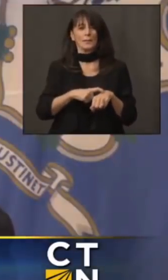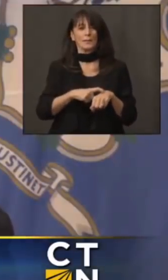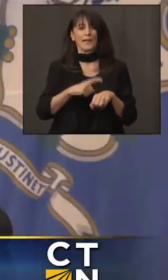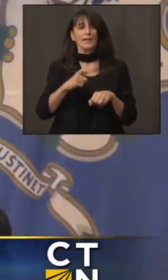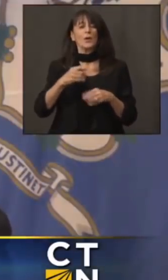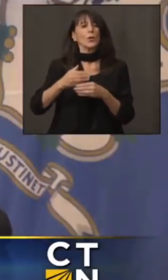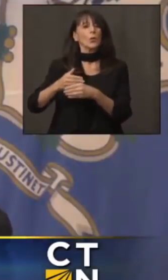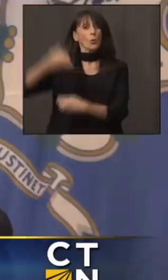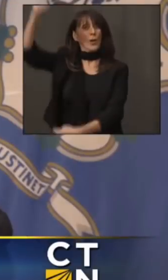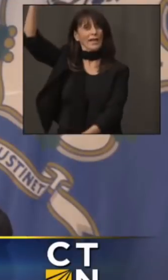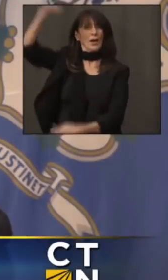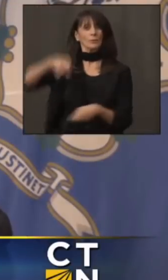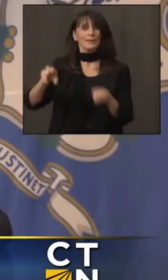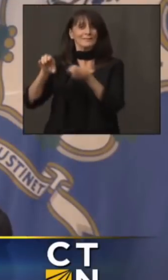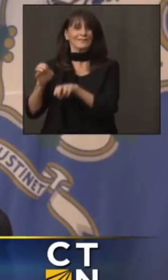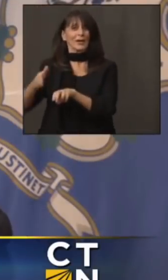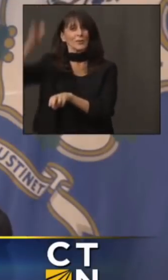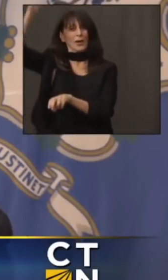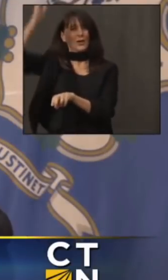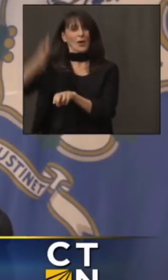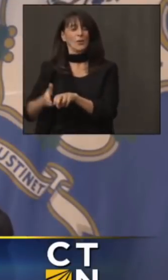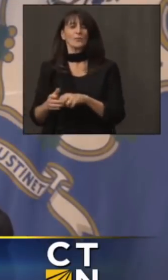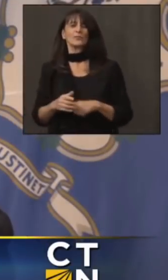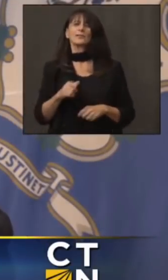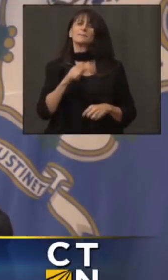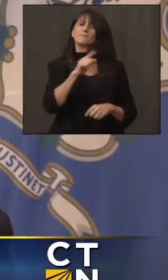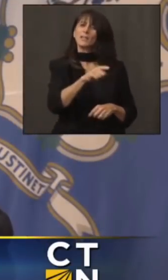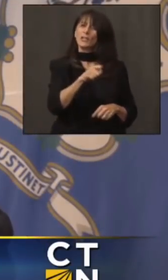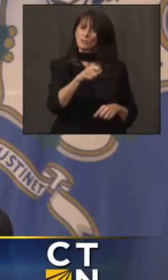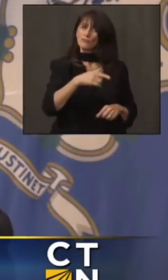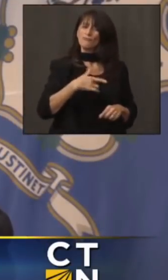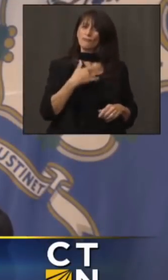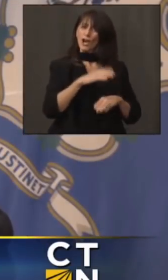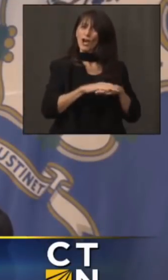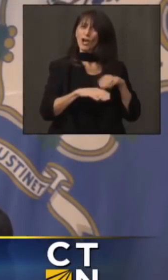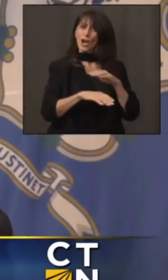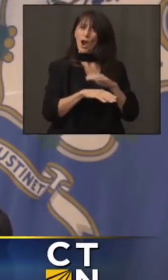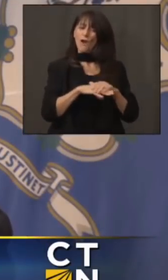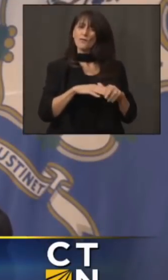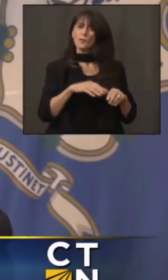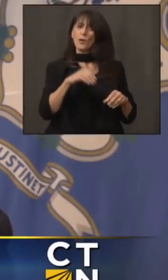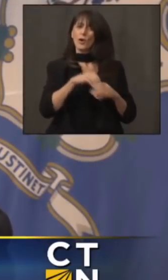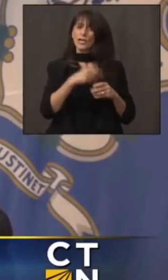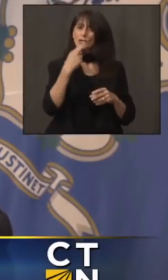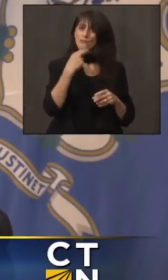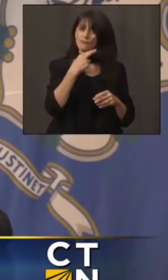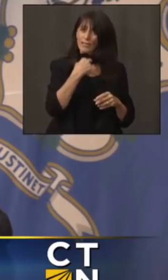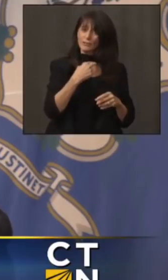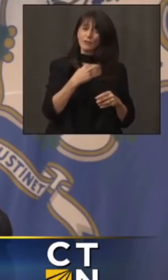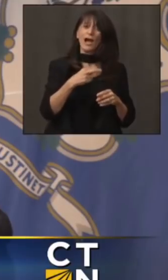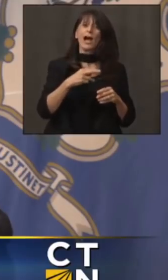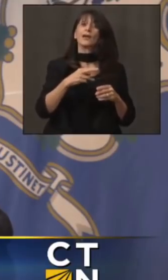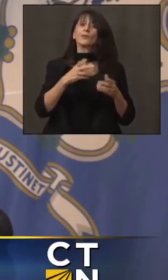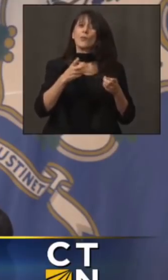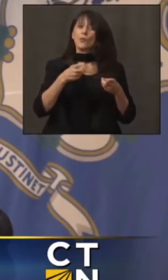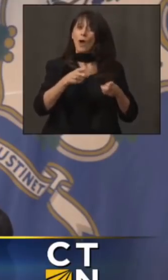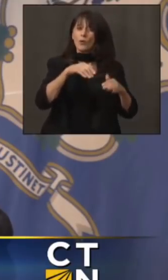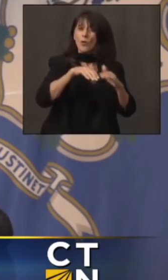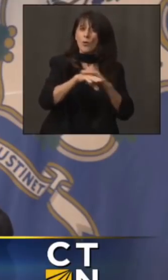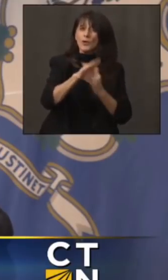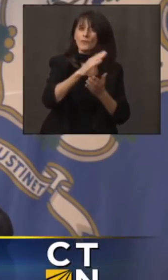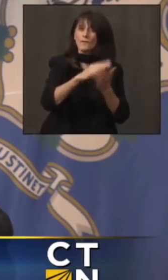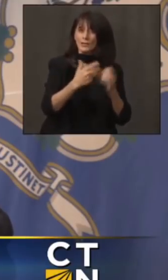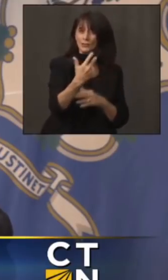window. And would you feel comfortable personally eating indoors at a restaurant as we move into phase 3 and the indoor